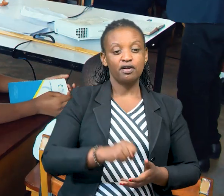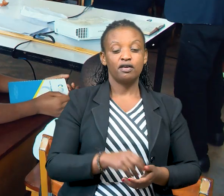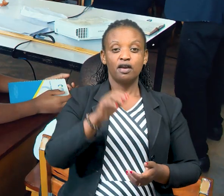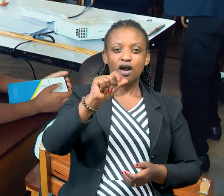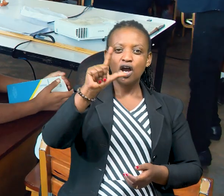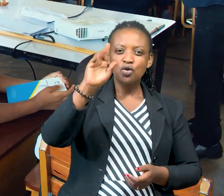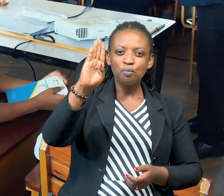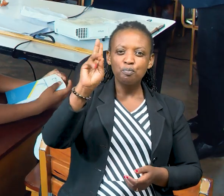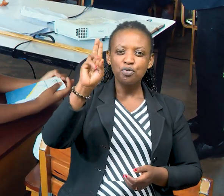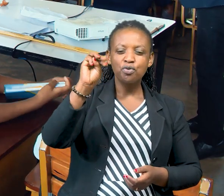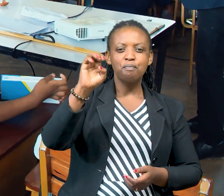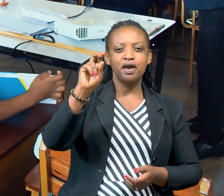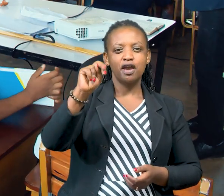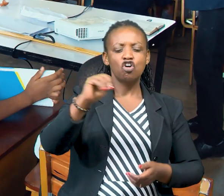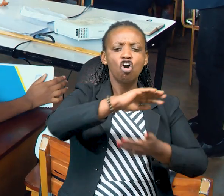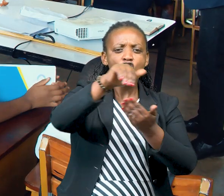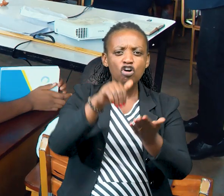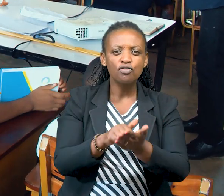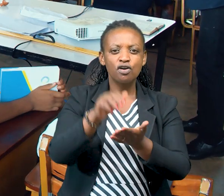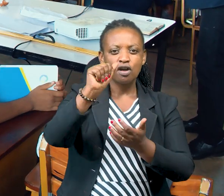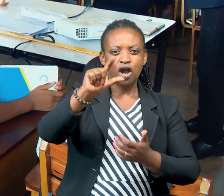Argument. It is argument. Everybody?